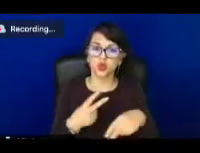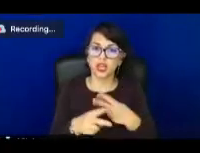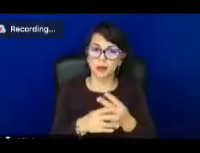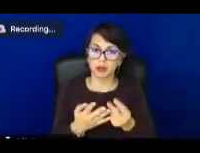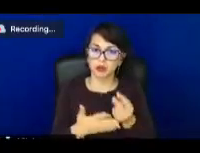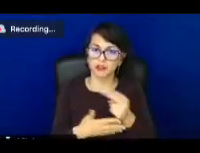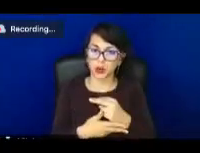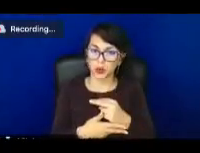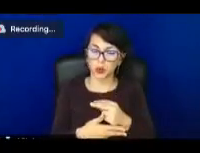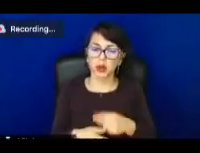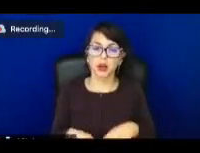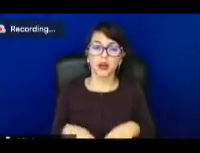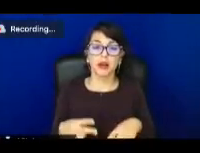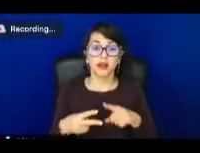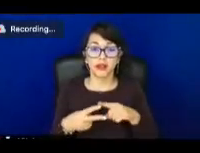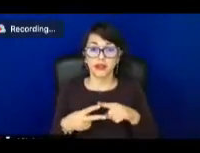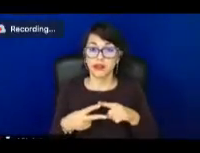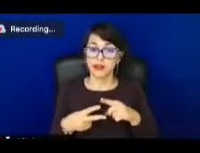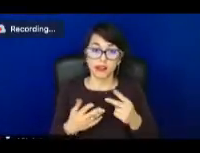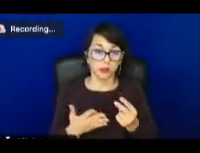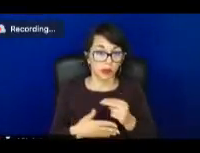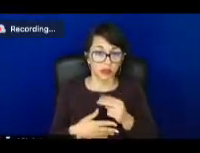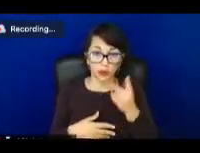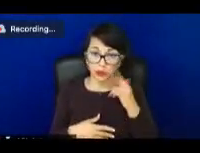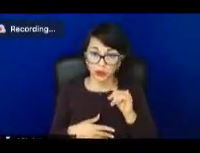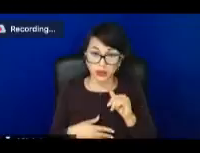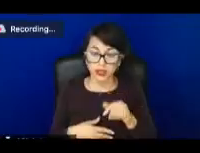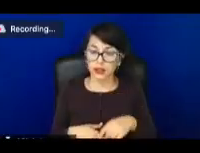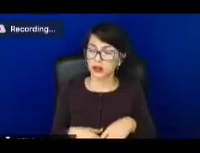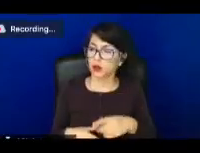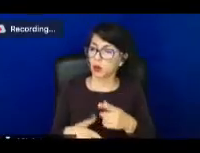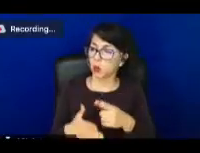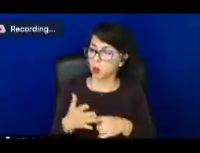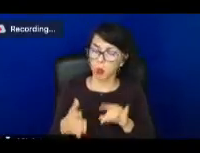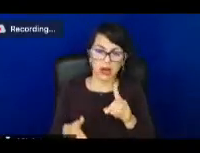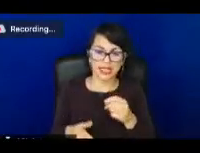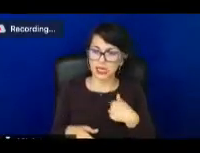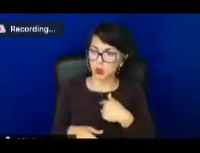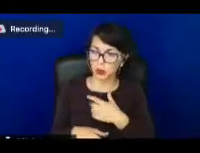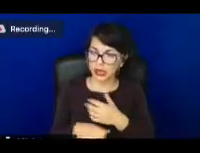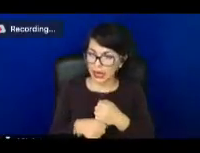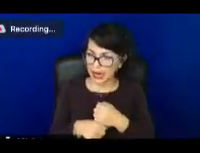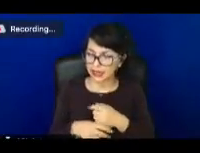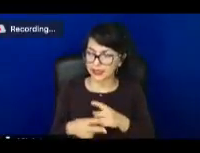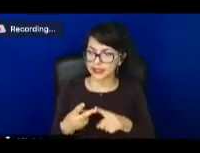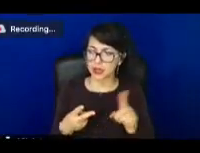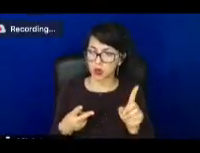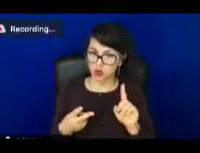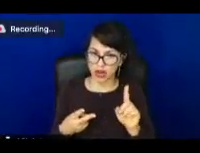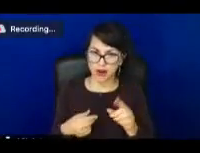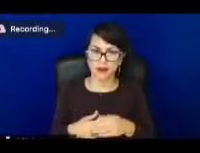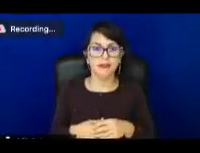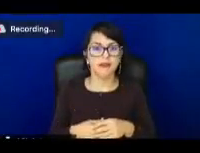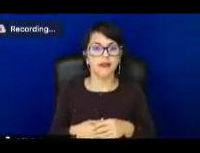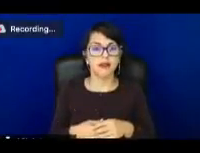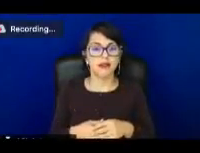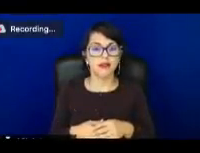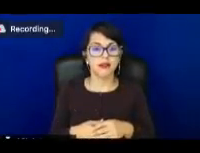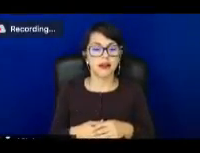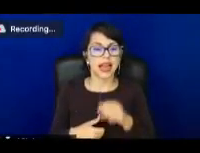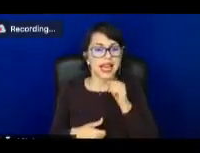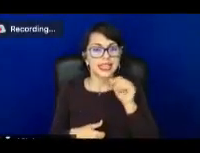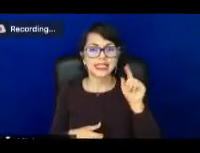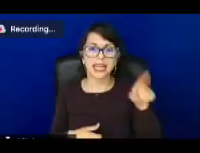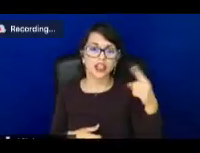is, what do we get? Where? And the idea isn't so much in terms of us really comparing and saying, I heard